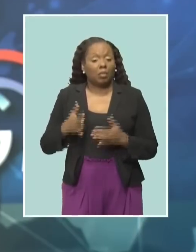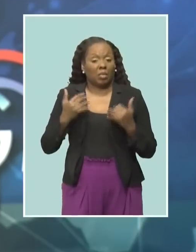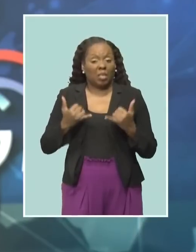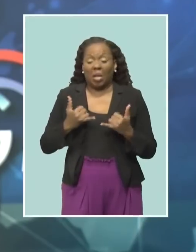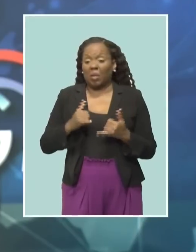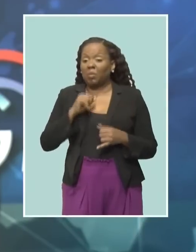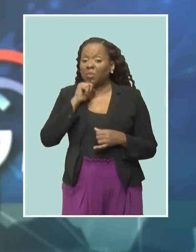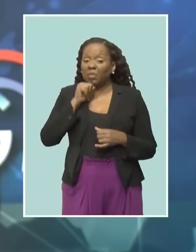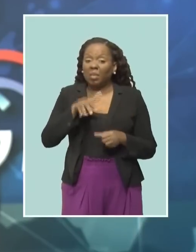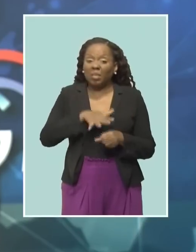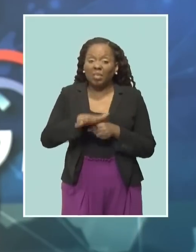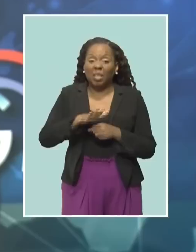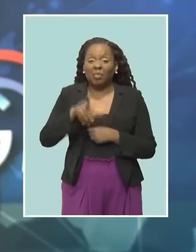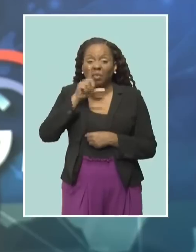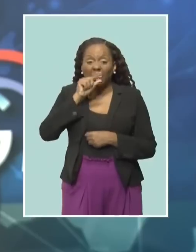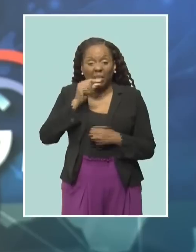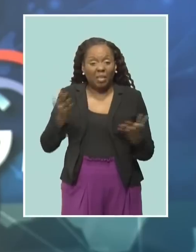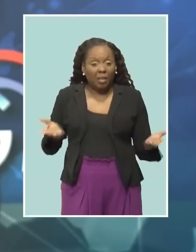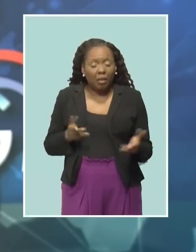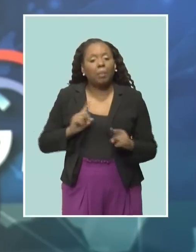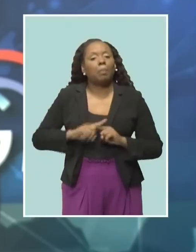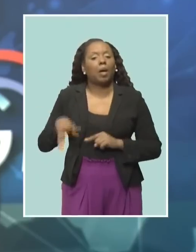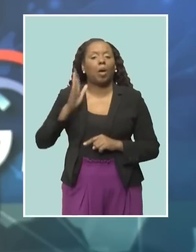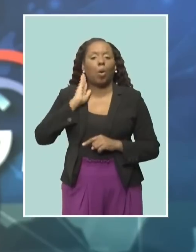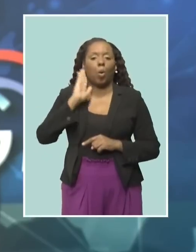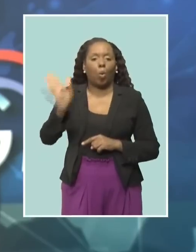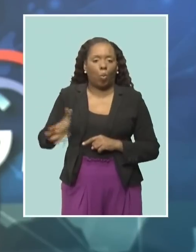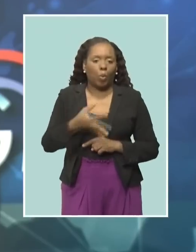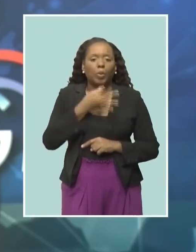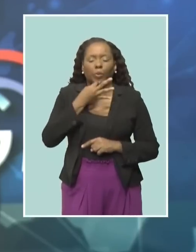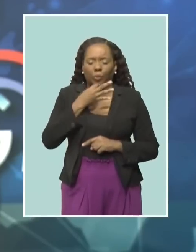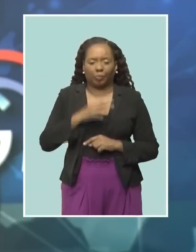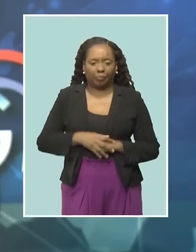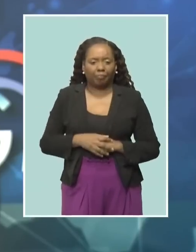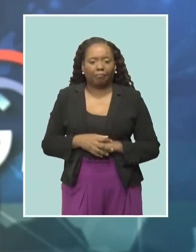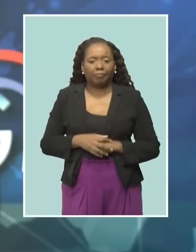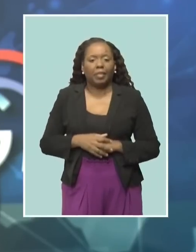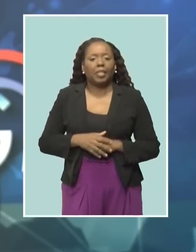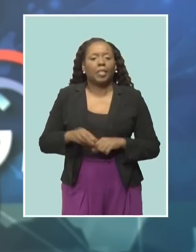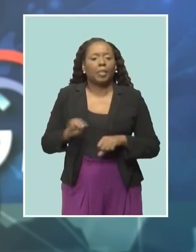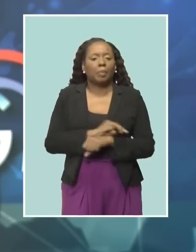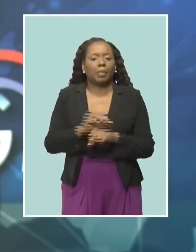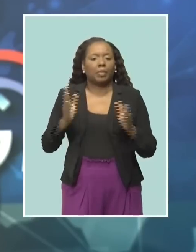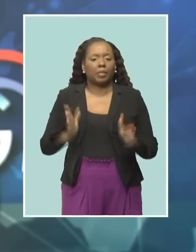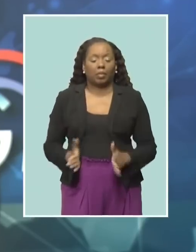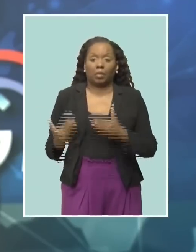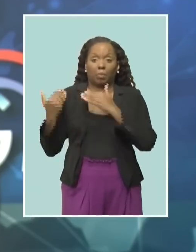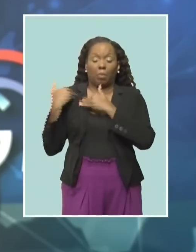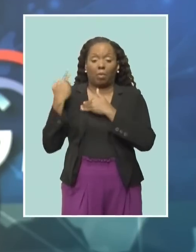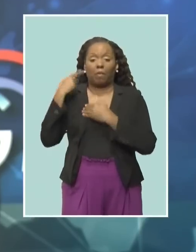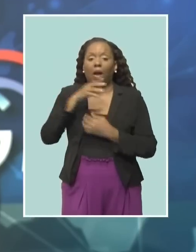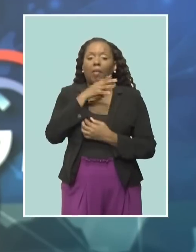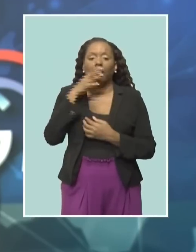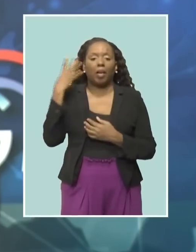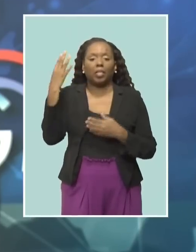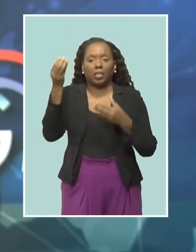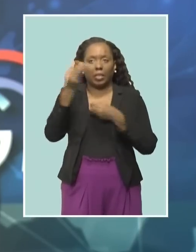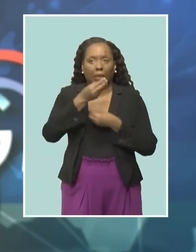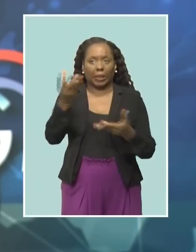than a week. It comes from Minister of Agriculture, Food and Nutritional Security Indar Weir. Anesta Henry has the